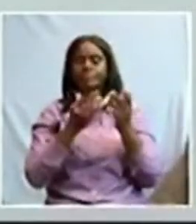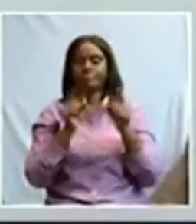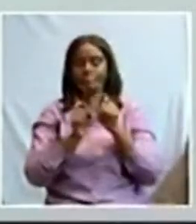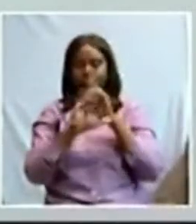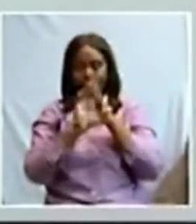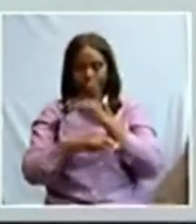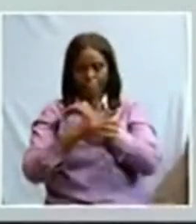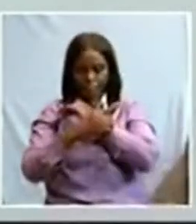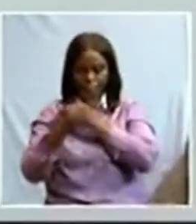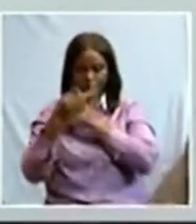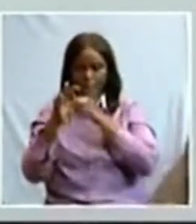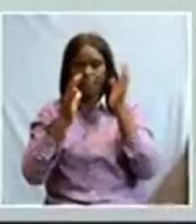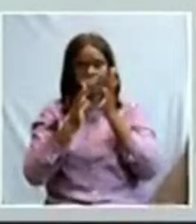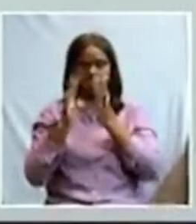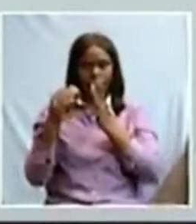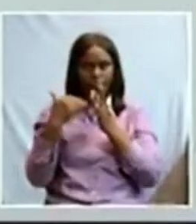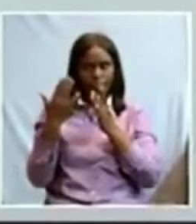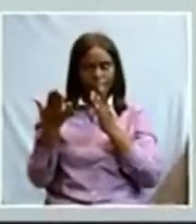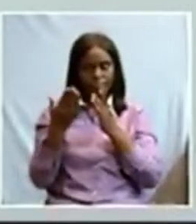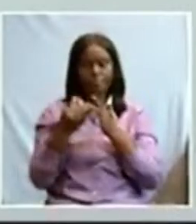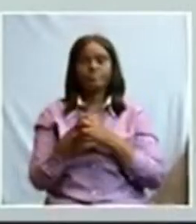under the Department of Planning